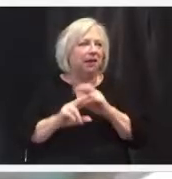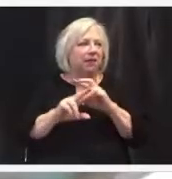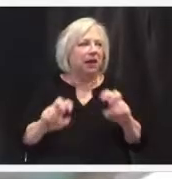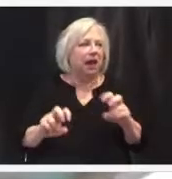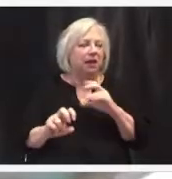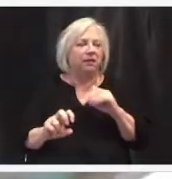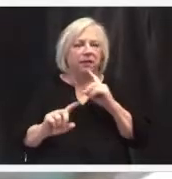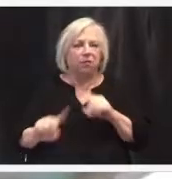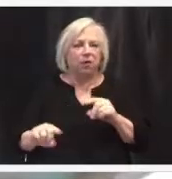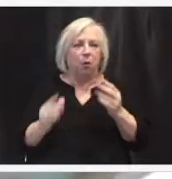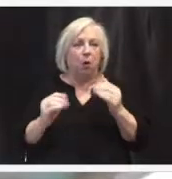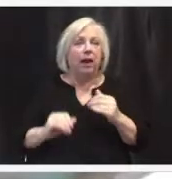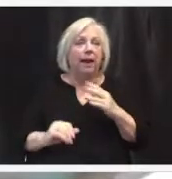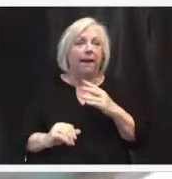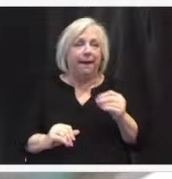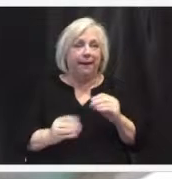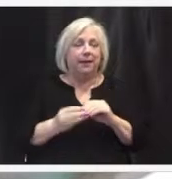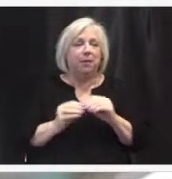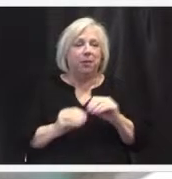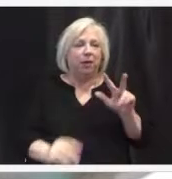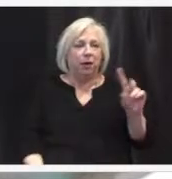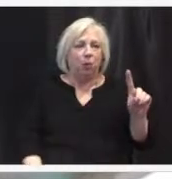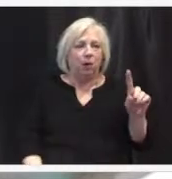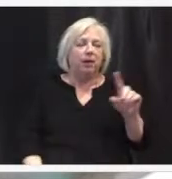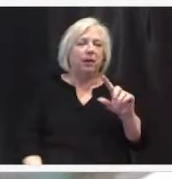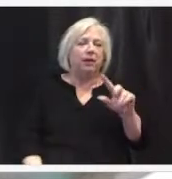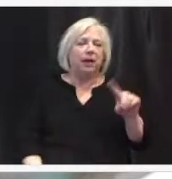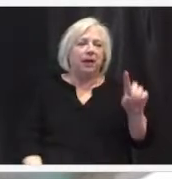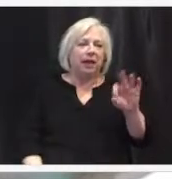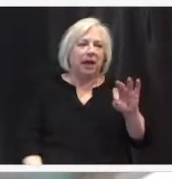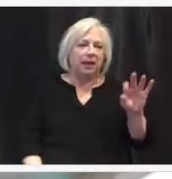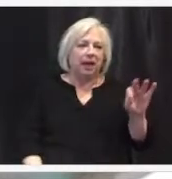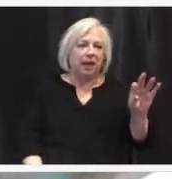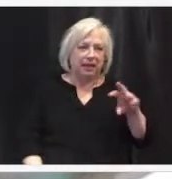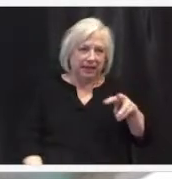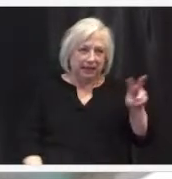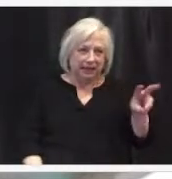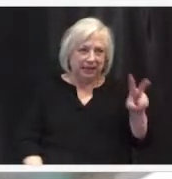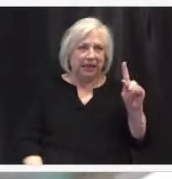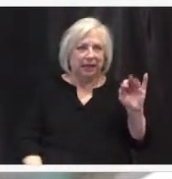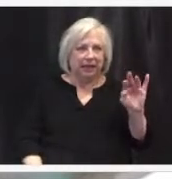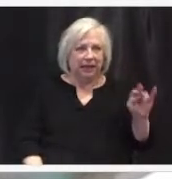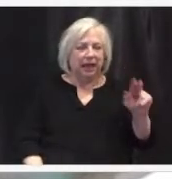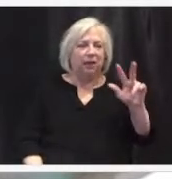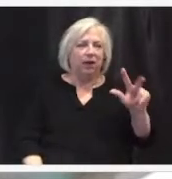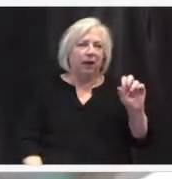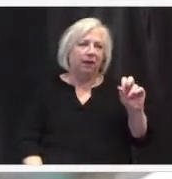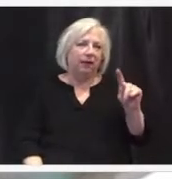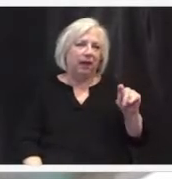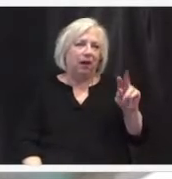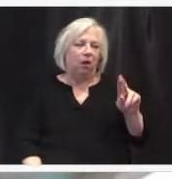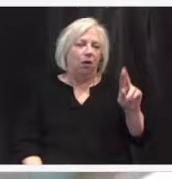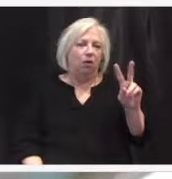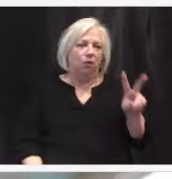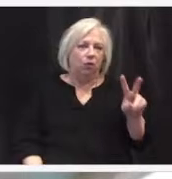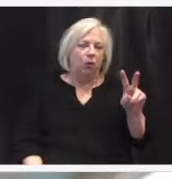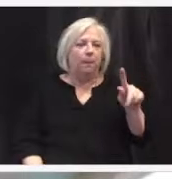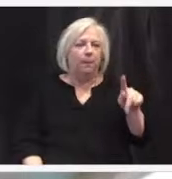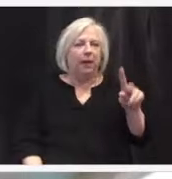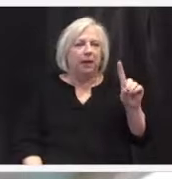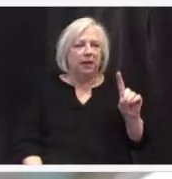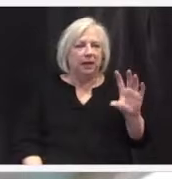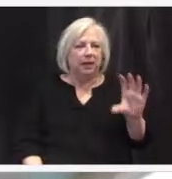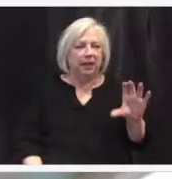report. And item 31, Z9966, King 3, STR2 PDC, 319 Rice